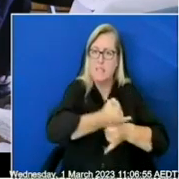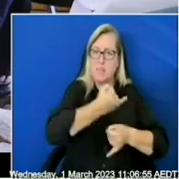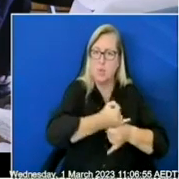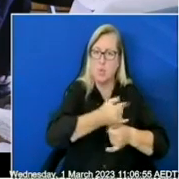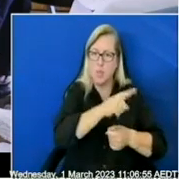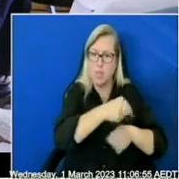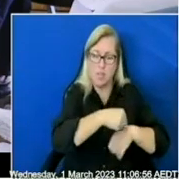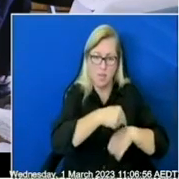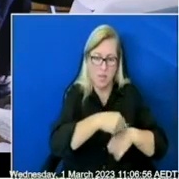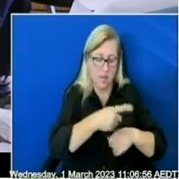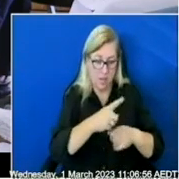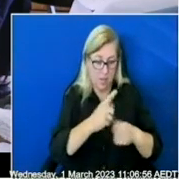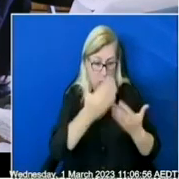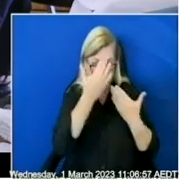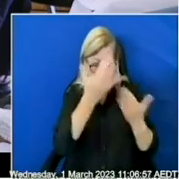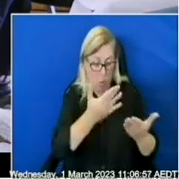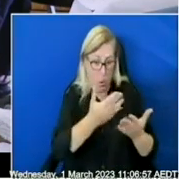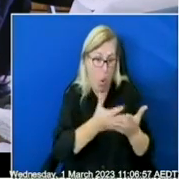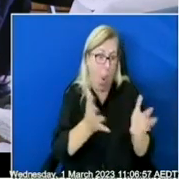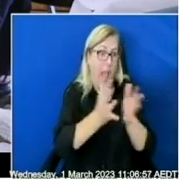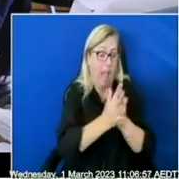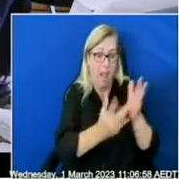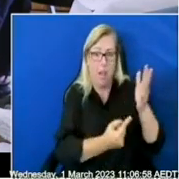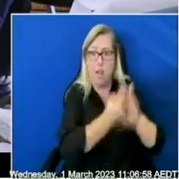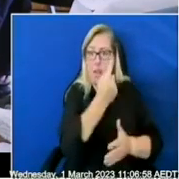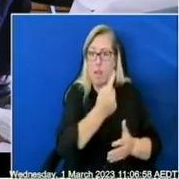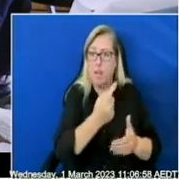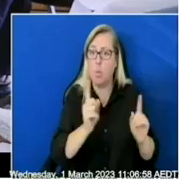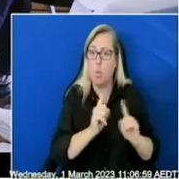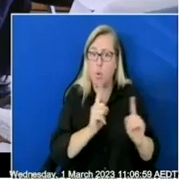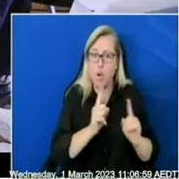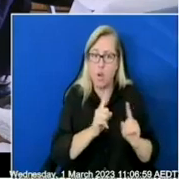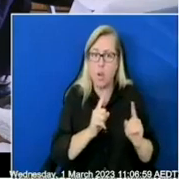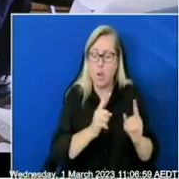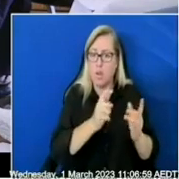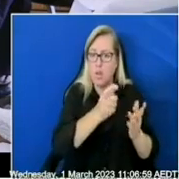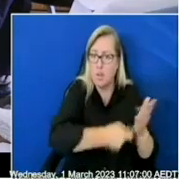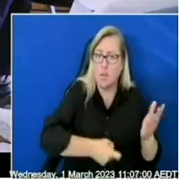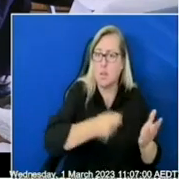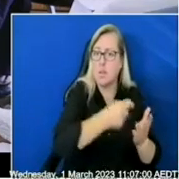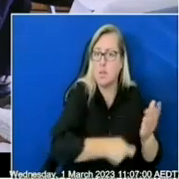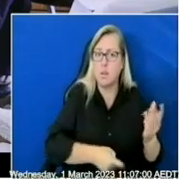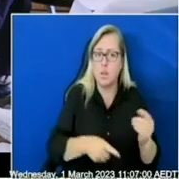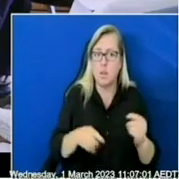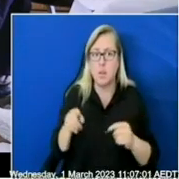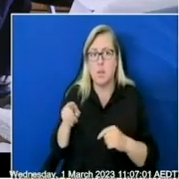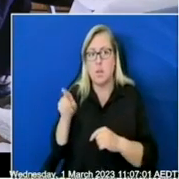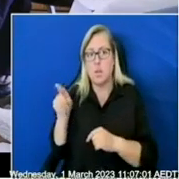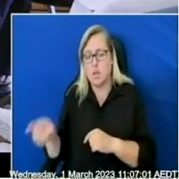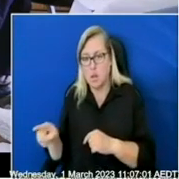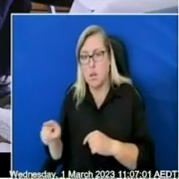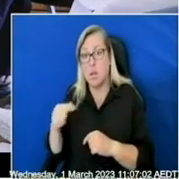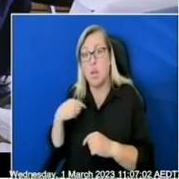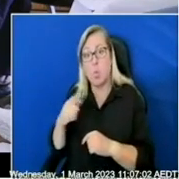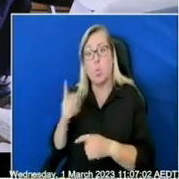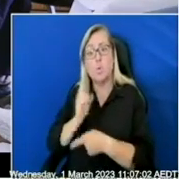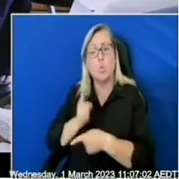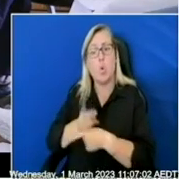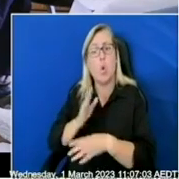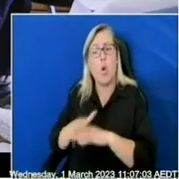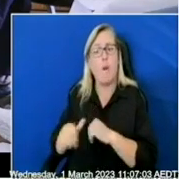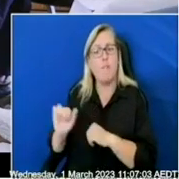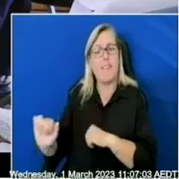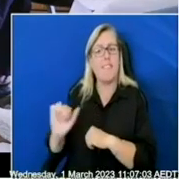Can you talk about the ages that we lost them? Because we did grow up with those darlings. Yeah. And even though they had their demons, we loved them. We slept with